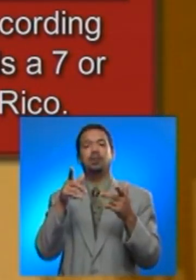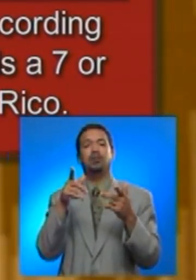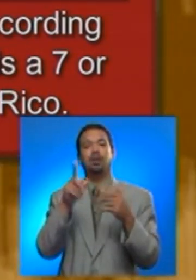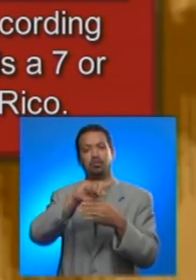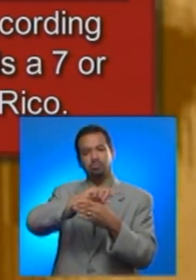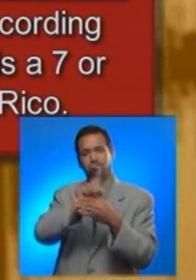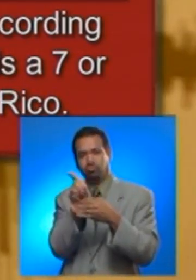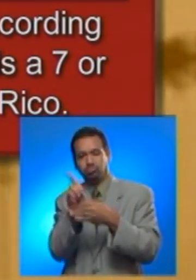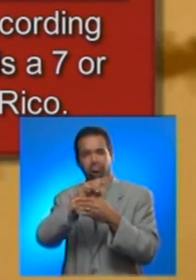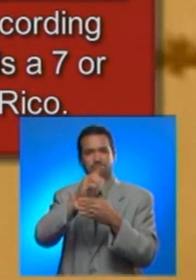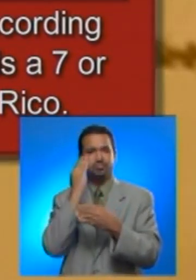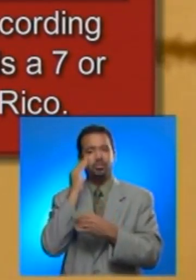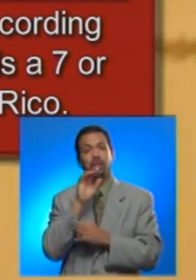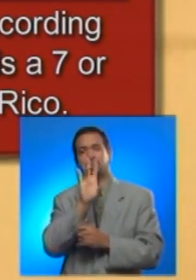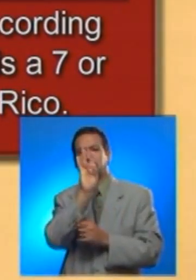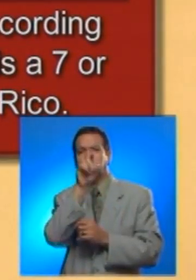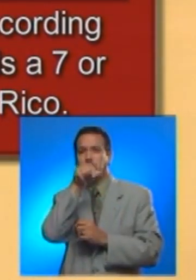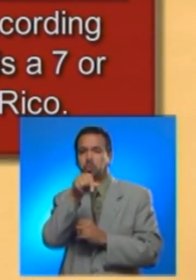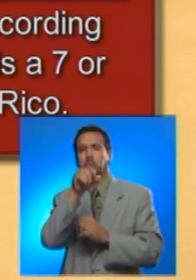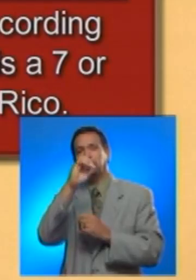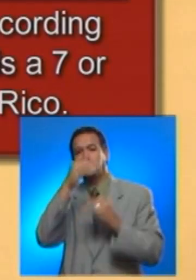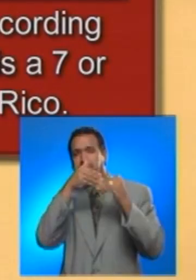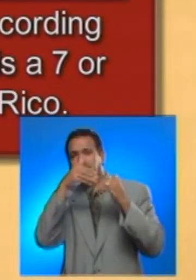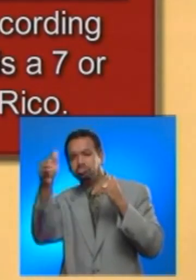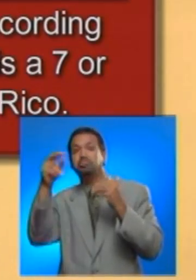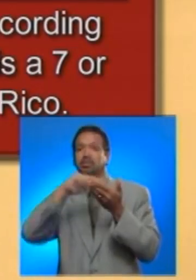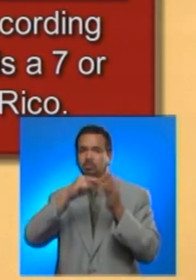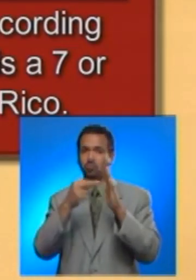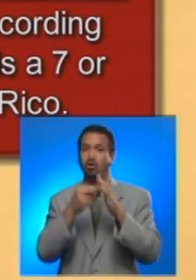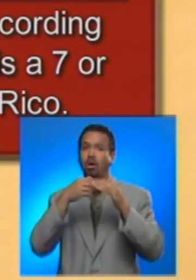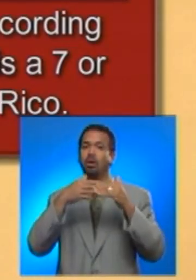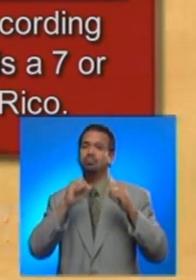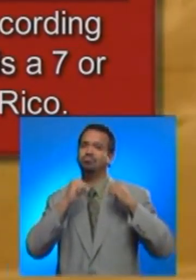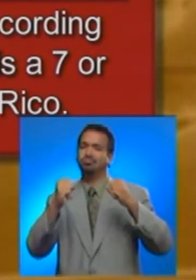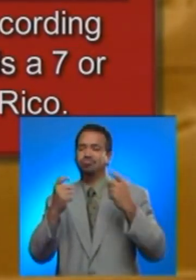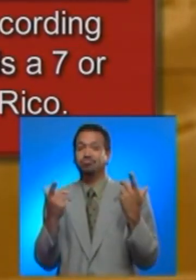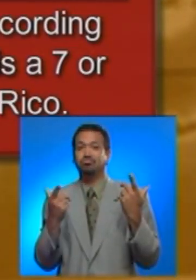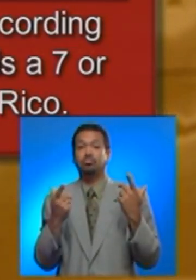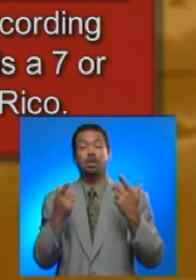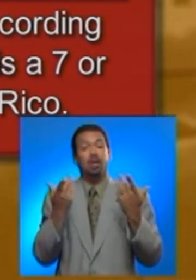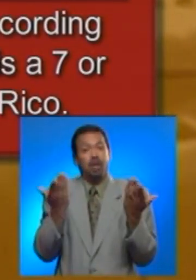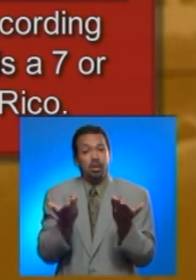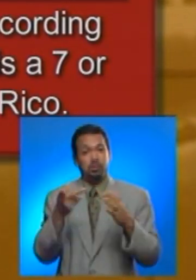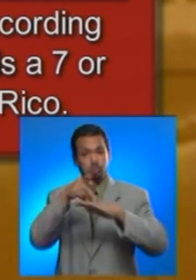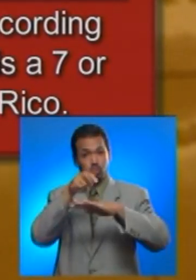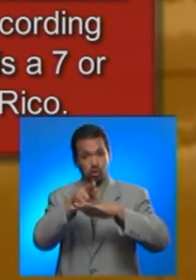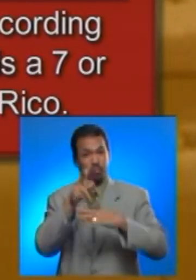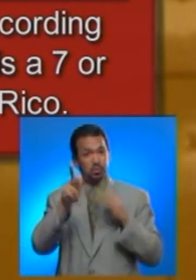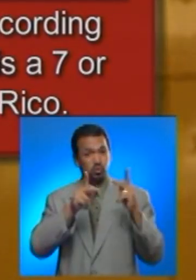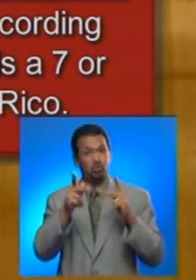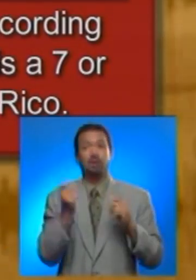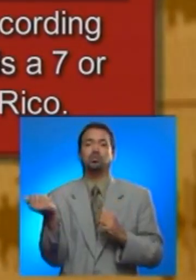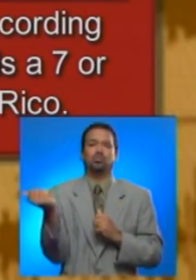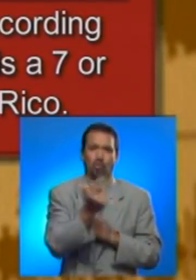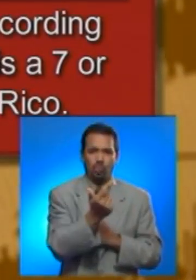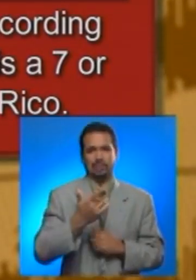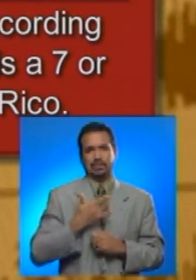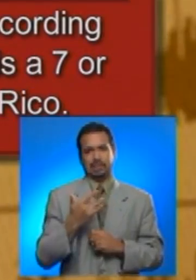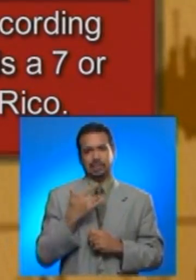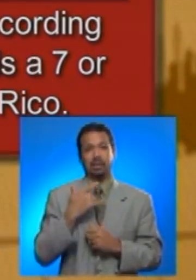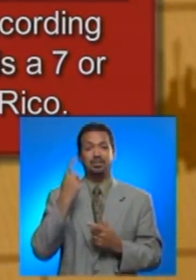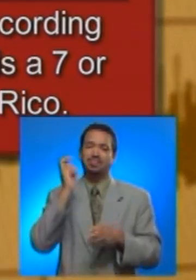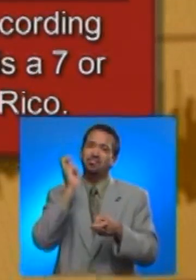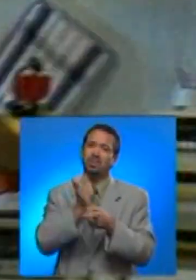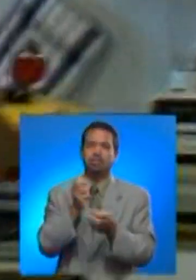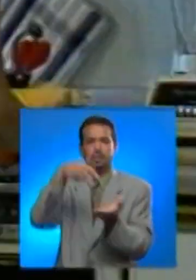modified Mercalli scale, is 7 or more in any point in Puerto Rico. During an earthquake this strong, everyone will feel the event and